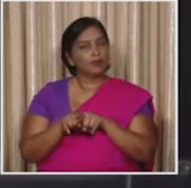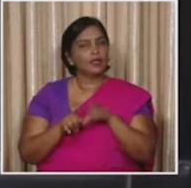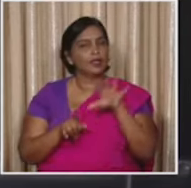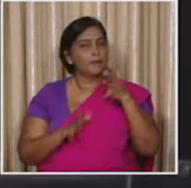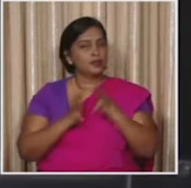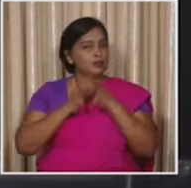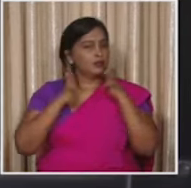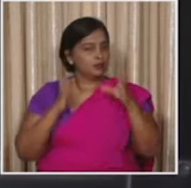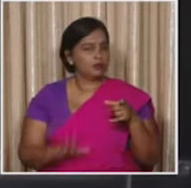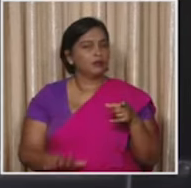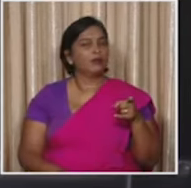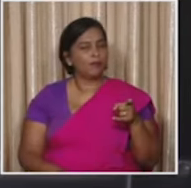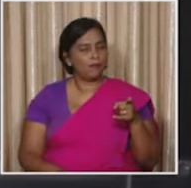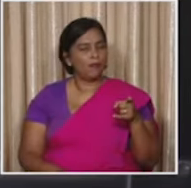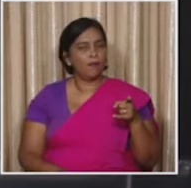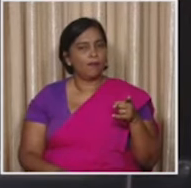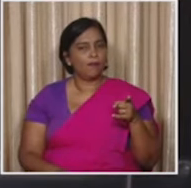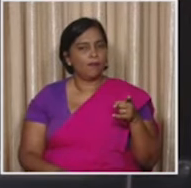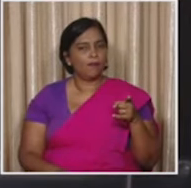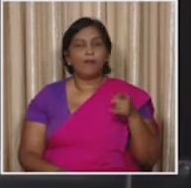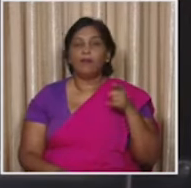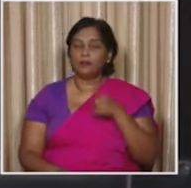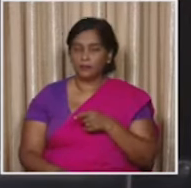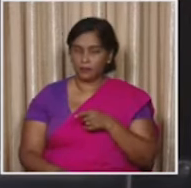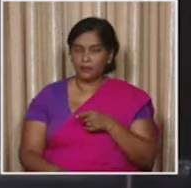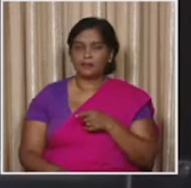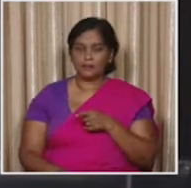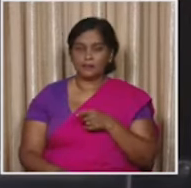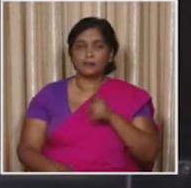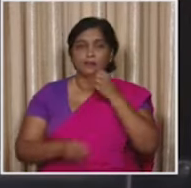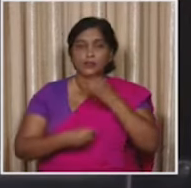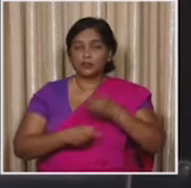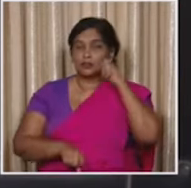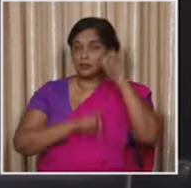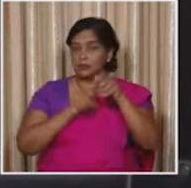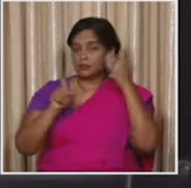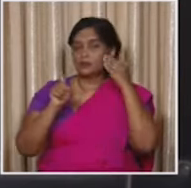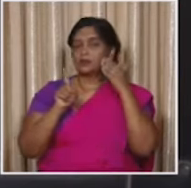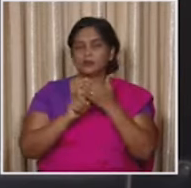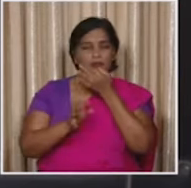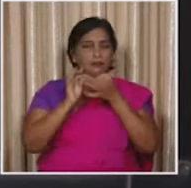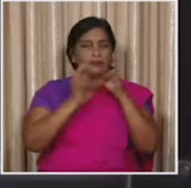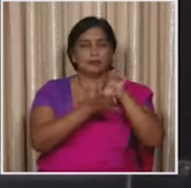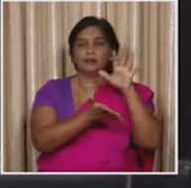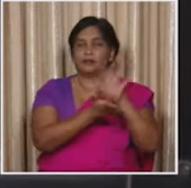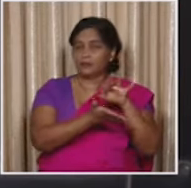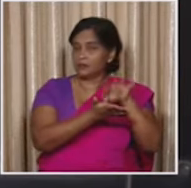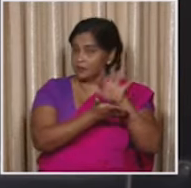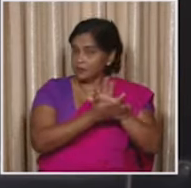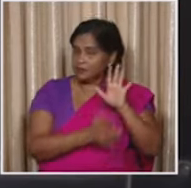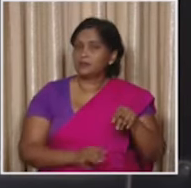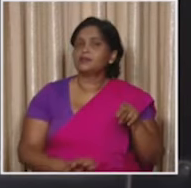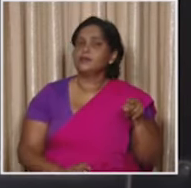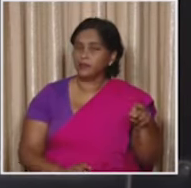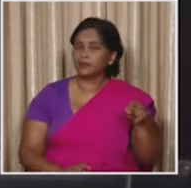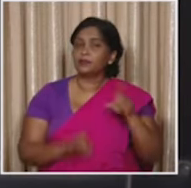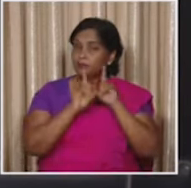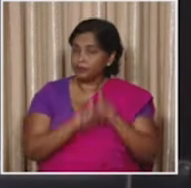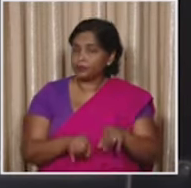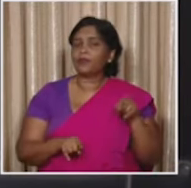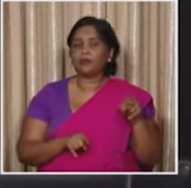the missing persons organization, because people want relief. We can all argue here, but we need to come to terms with it and